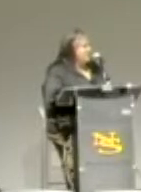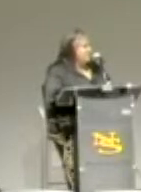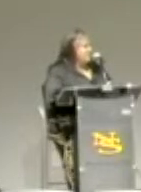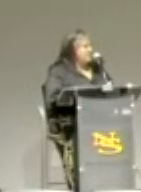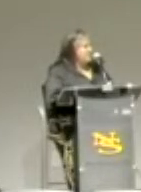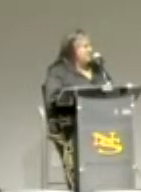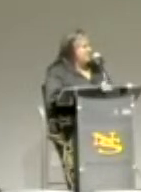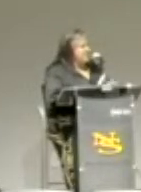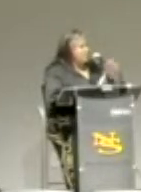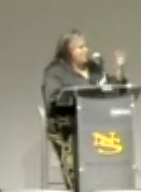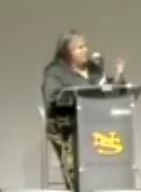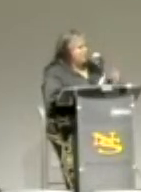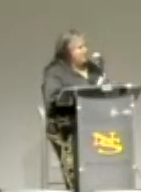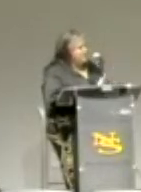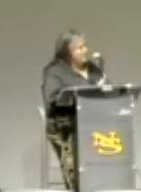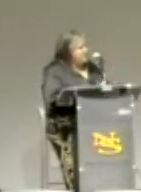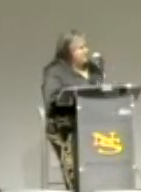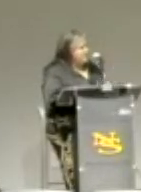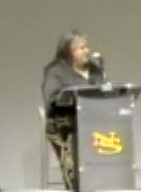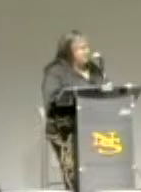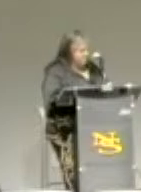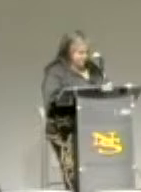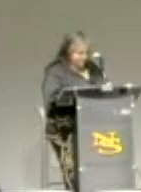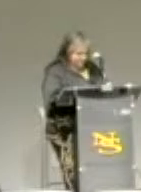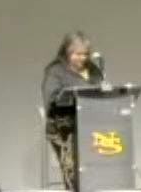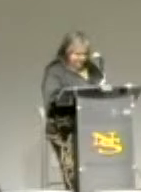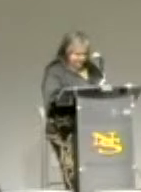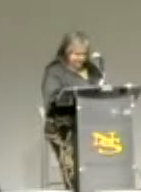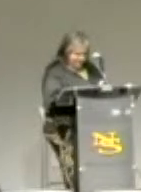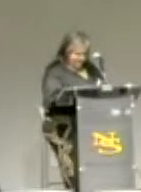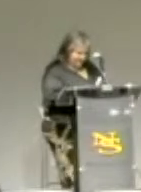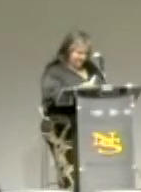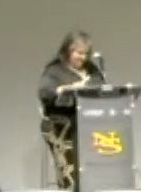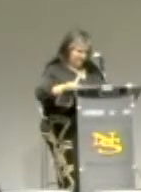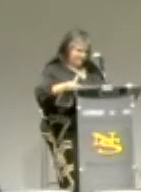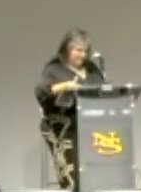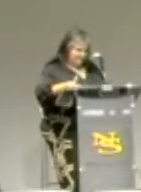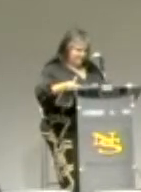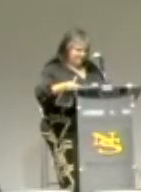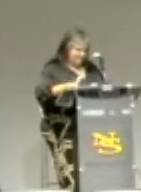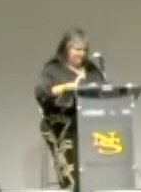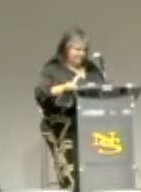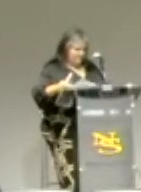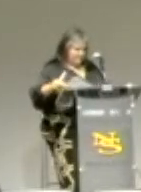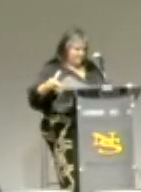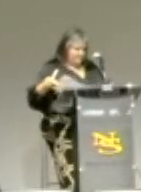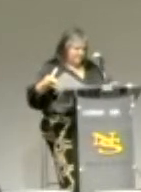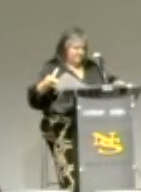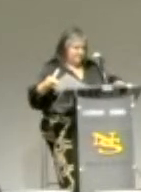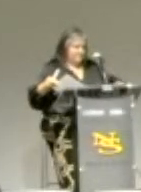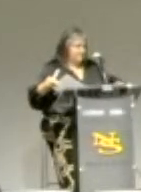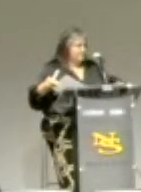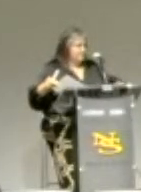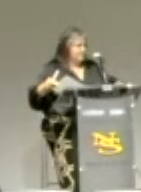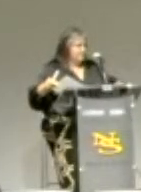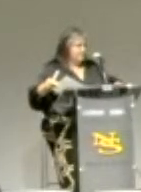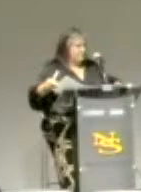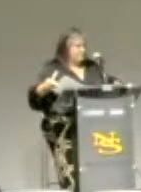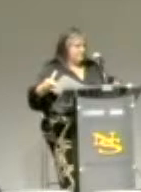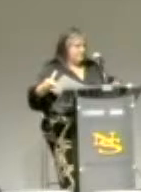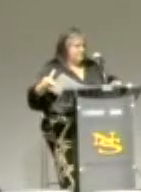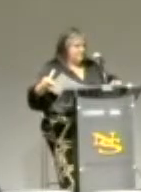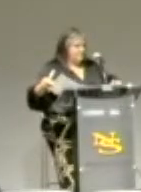with our representatives. We'll go next to Angelo. Well, thank you. My name is Angelo LaRocco. I'm a